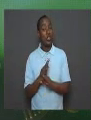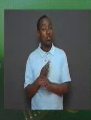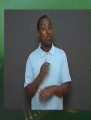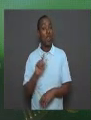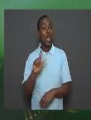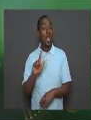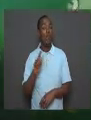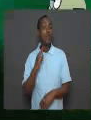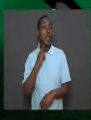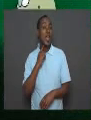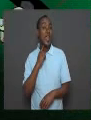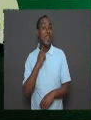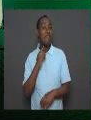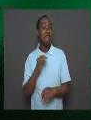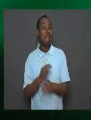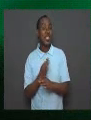gland?